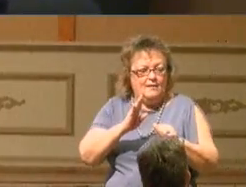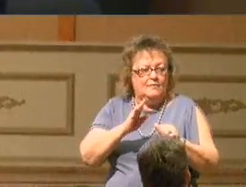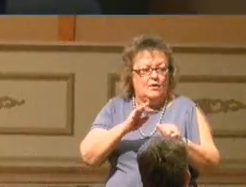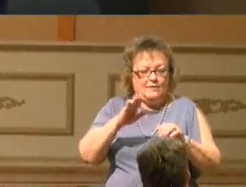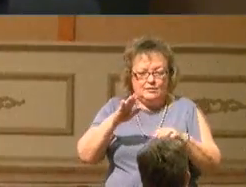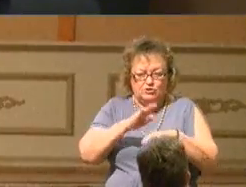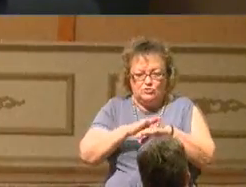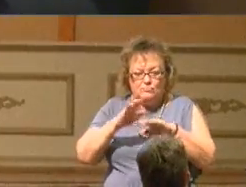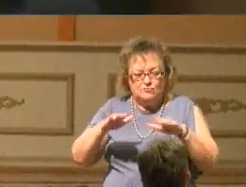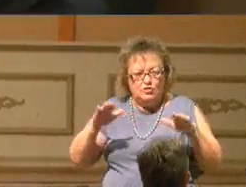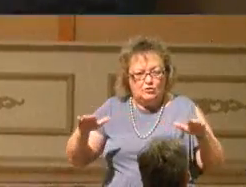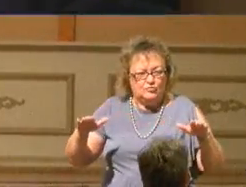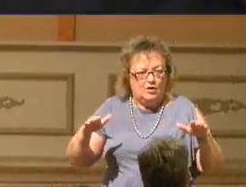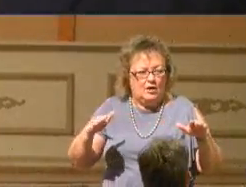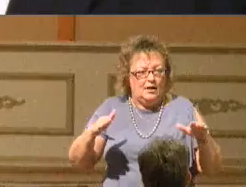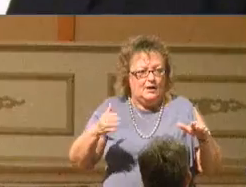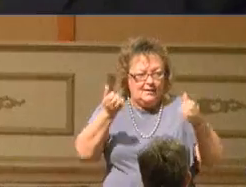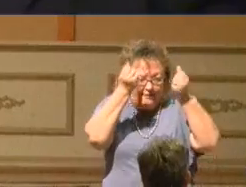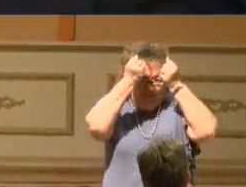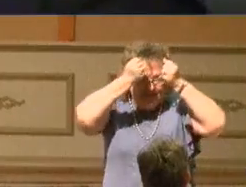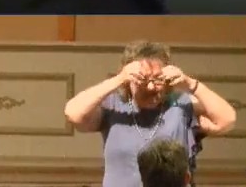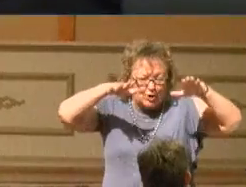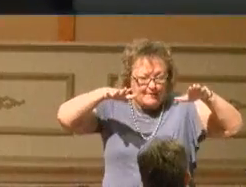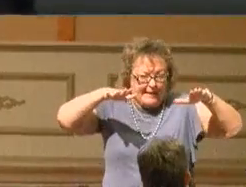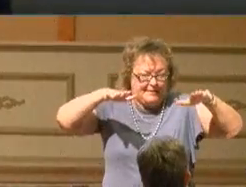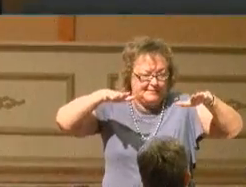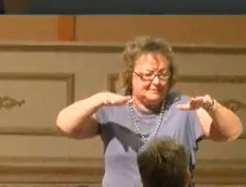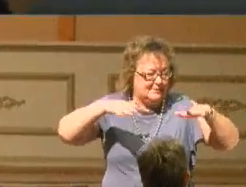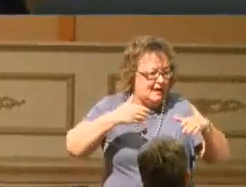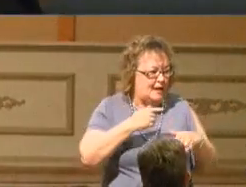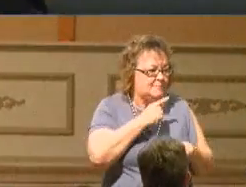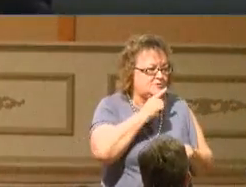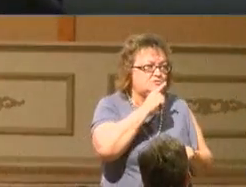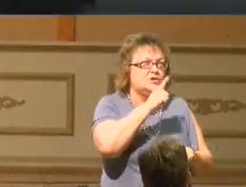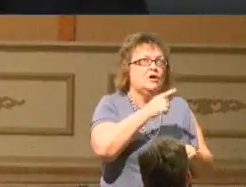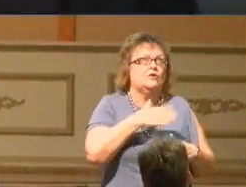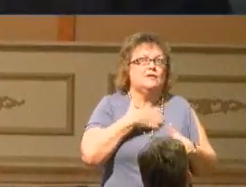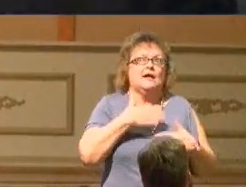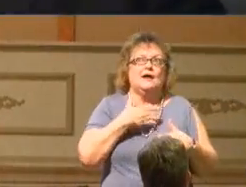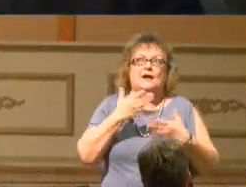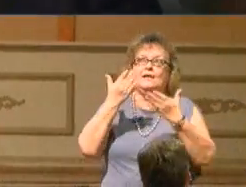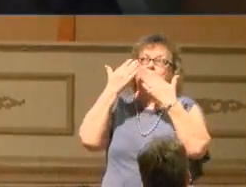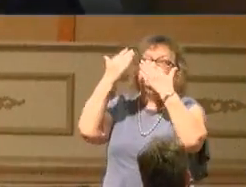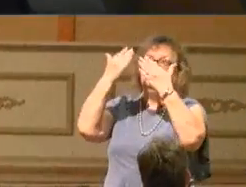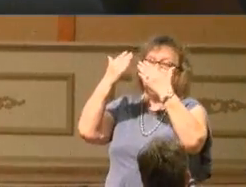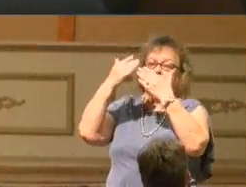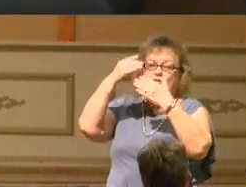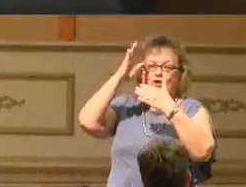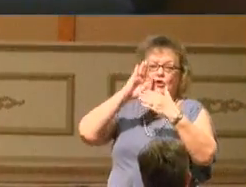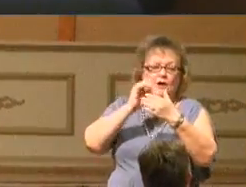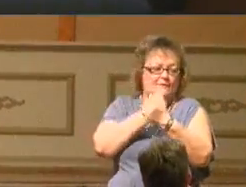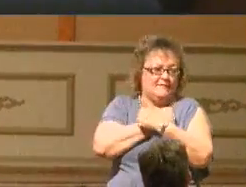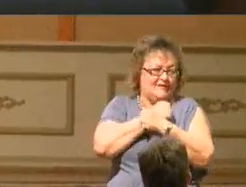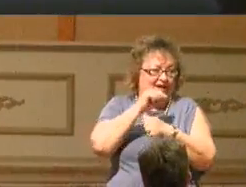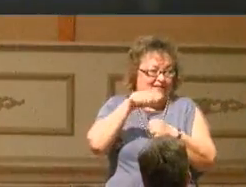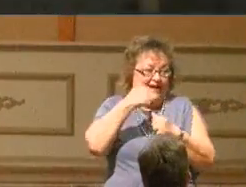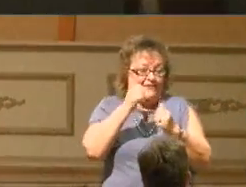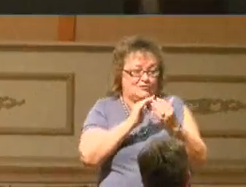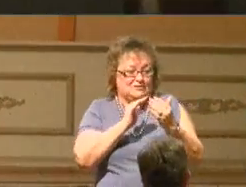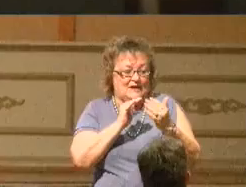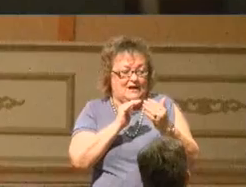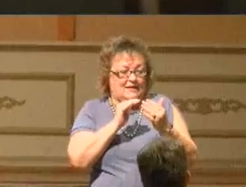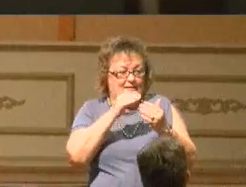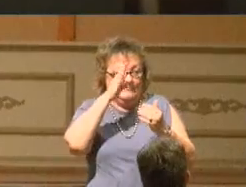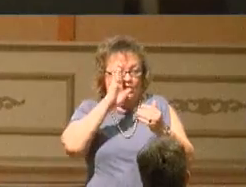disobedience. I'm so thankful that our God is a God of love. I'm so thankful. But the other side of the coin of